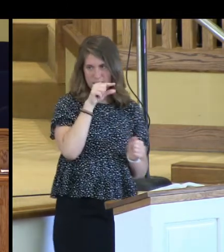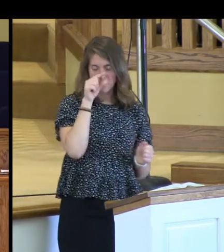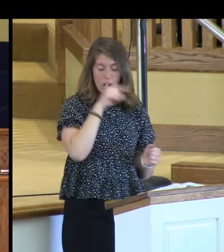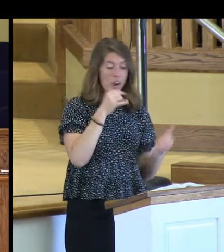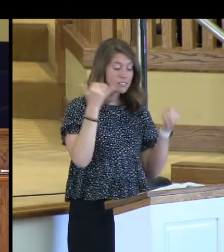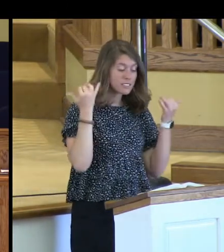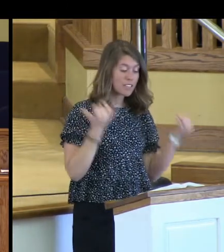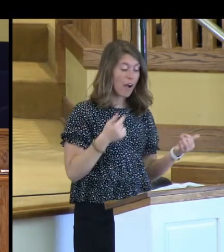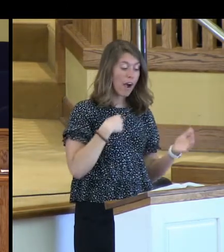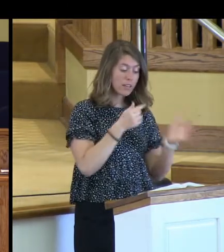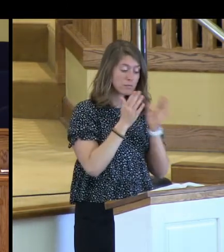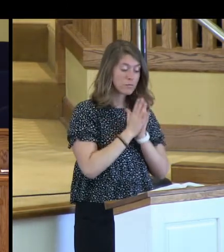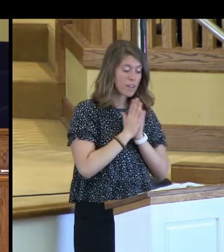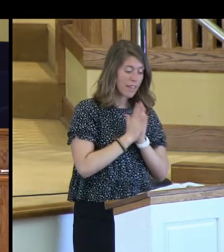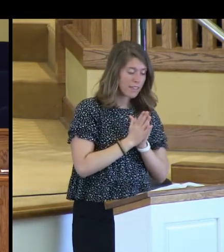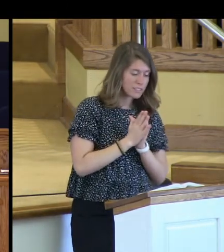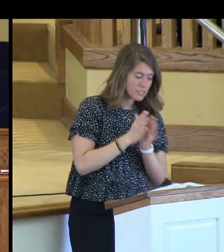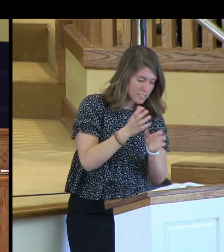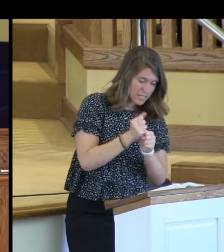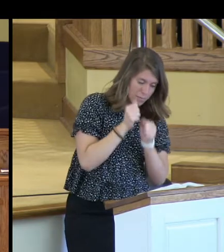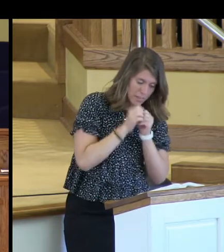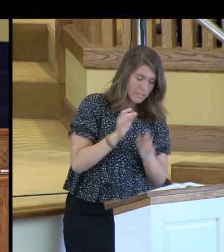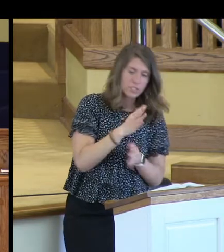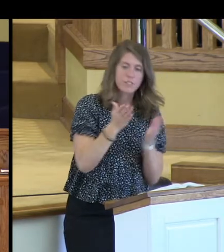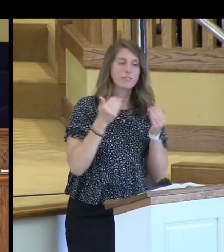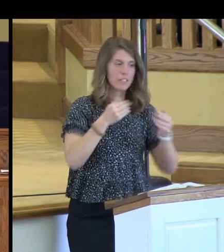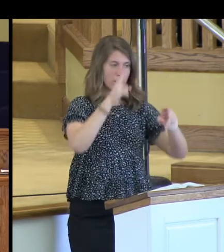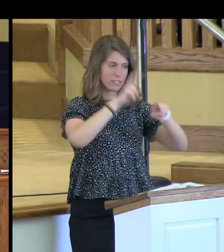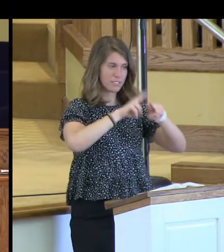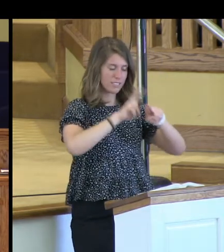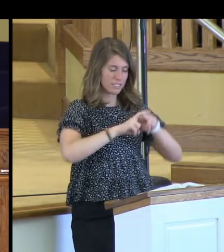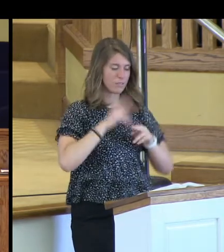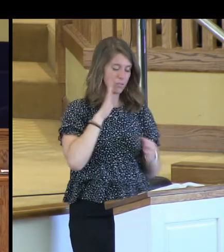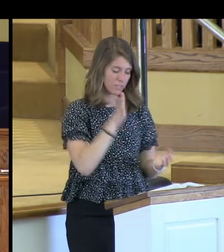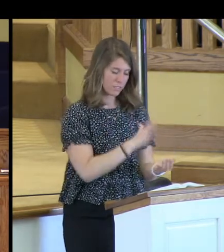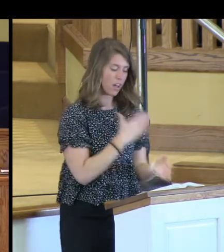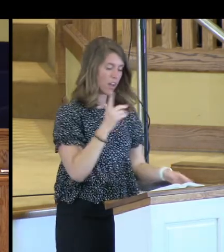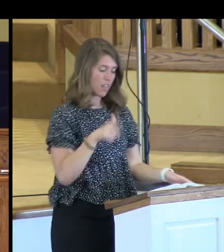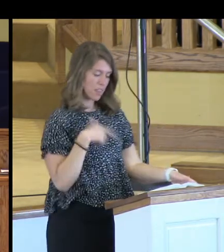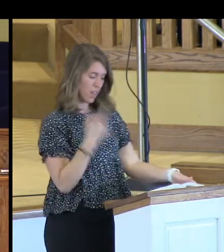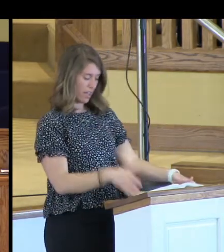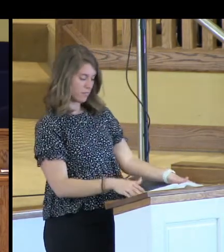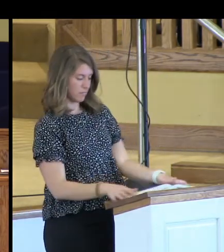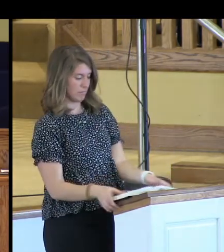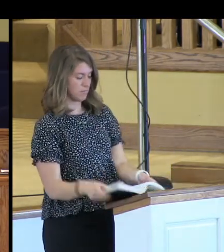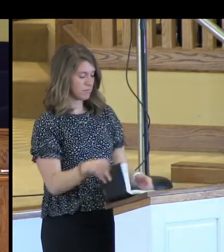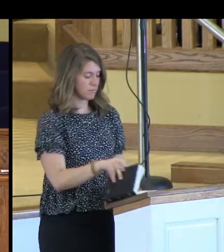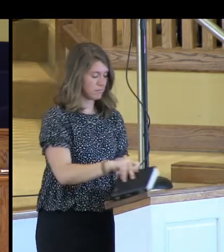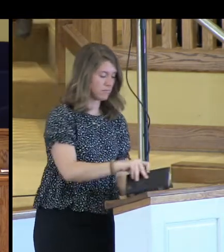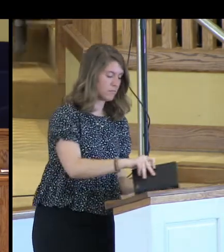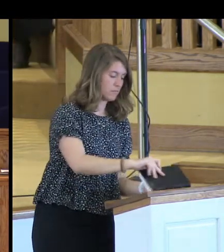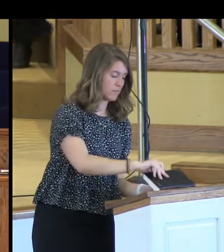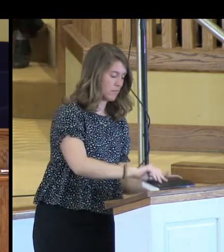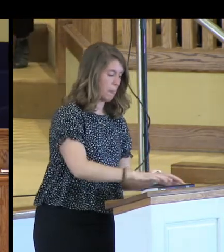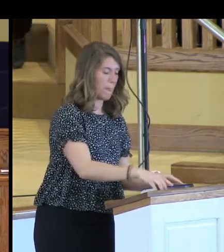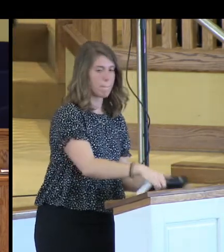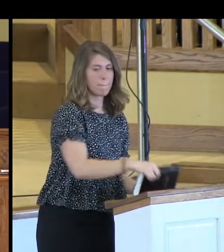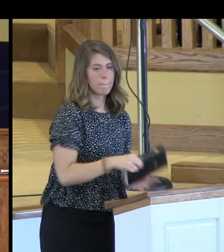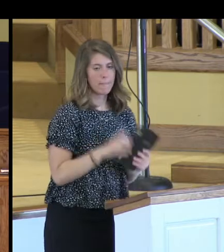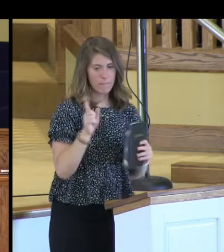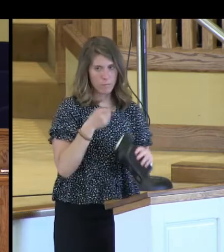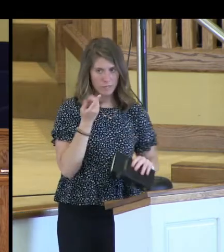Now, therefore, I pray thee, take a blessing of thy servant. You may be seated. Ladies, and come sing for us again. And just thank it. While they're singing this song,